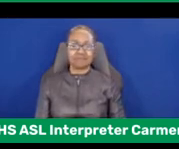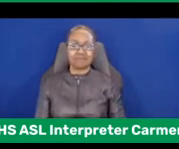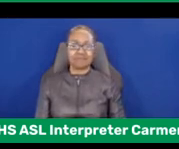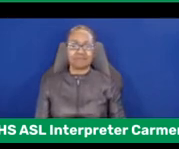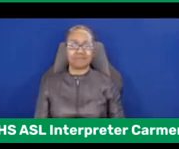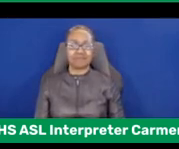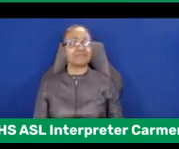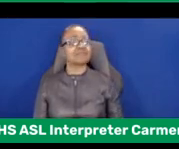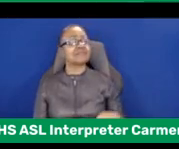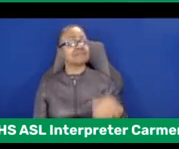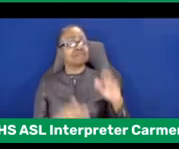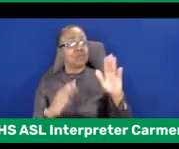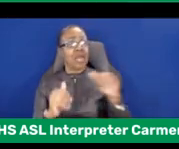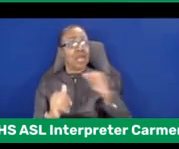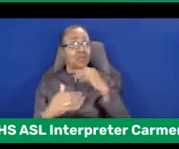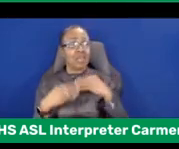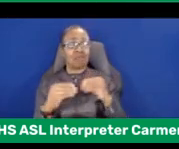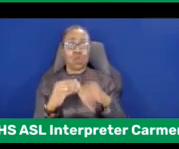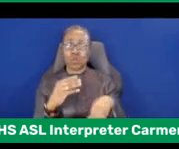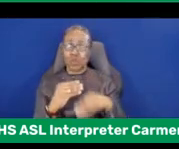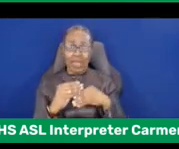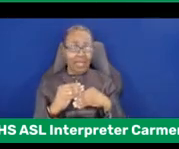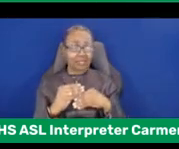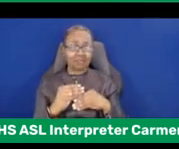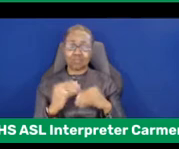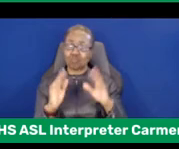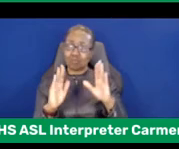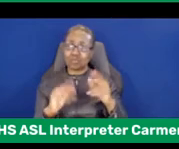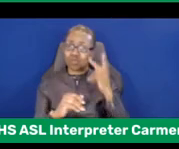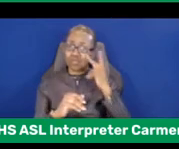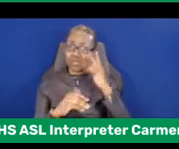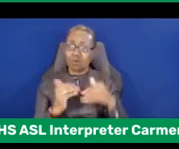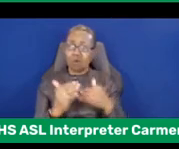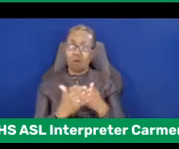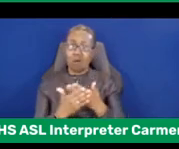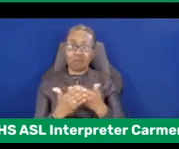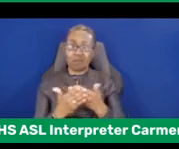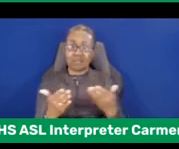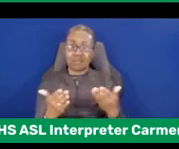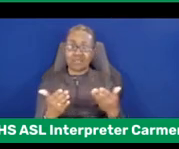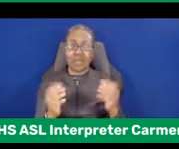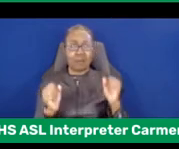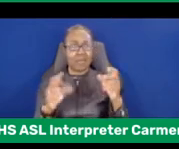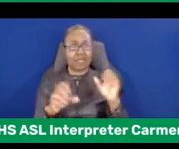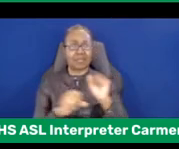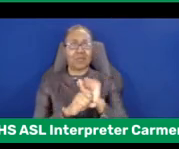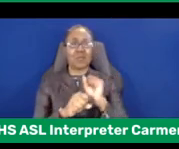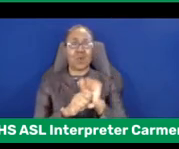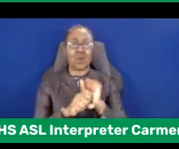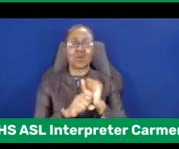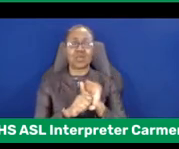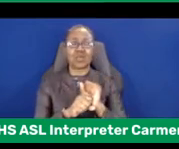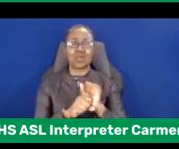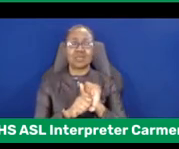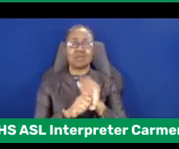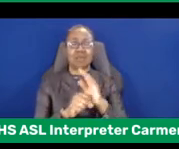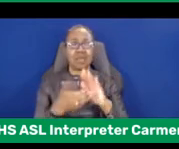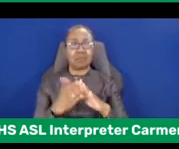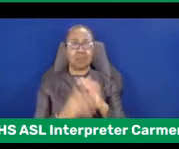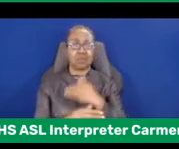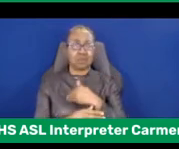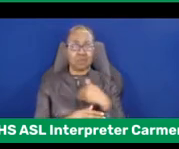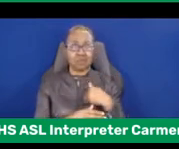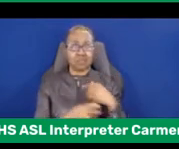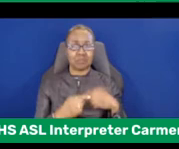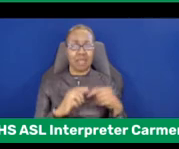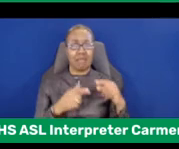That's great. I don't think I have much to add. It's just been tremendous to see all of the amazing work in by community members, by